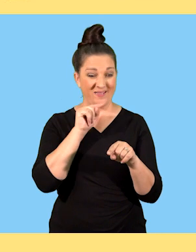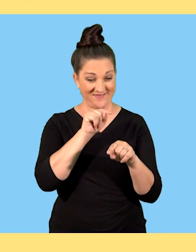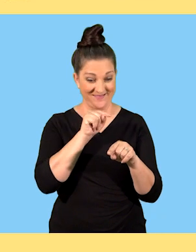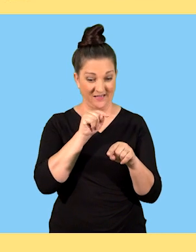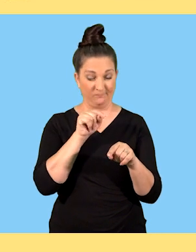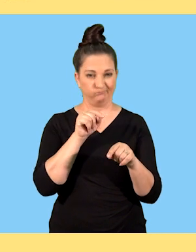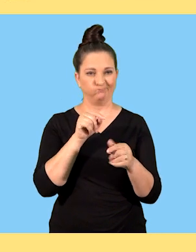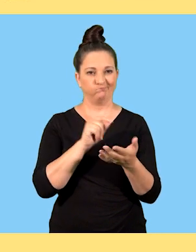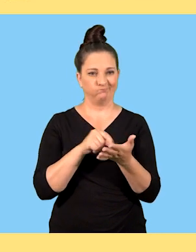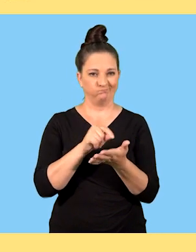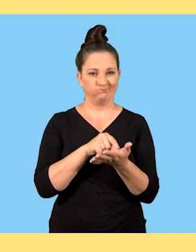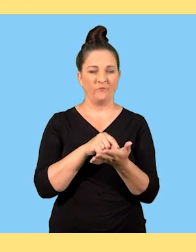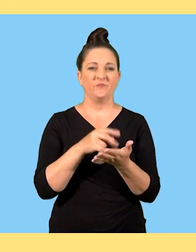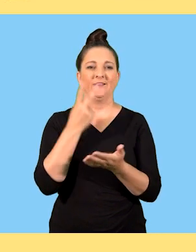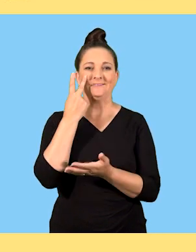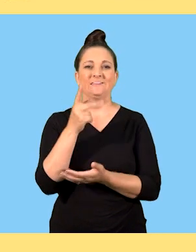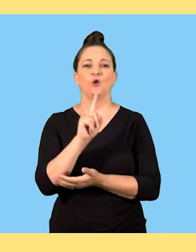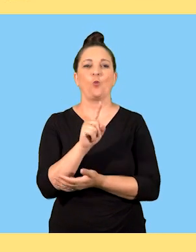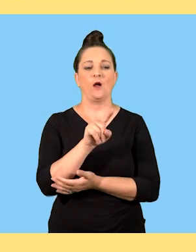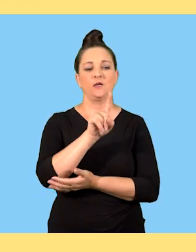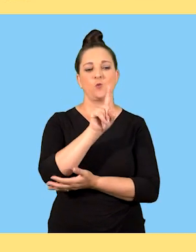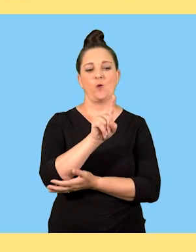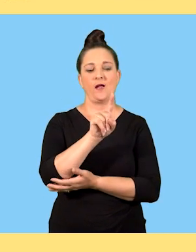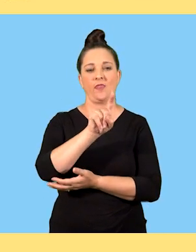then once we add that, we now have